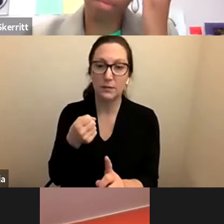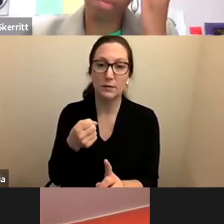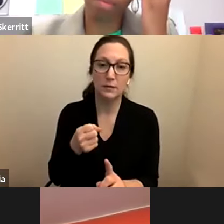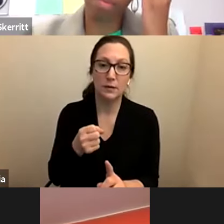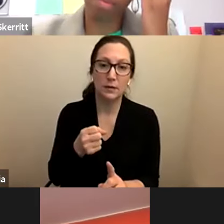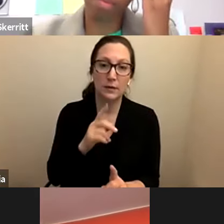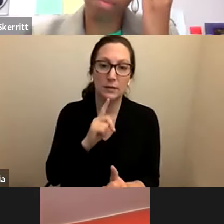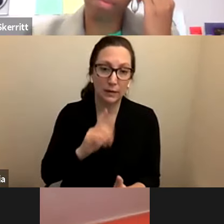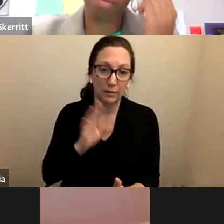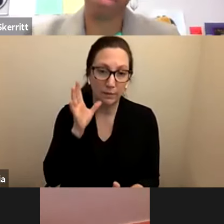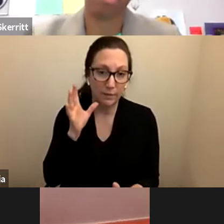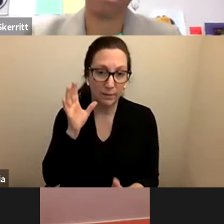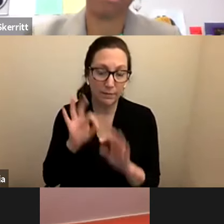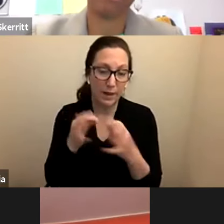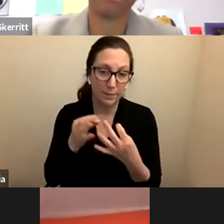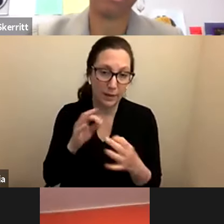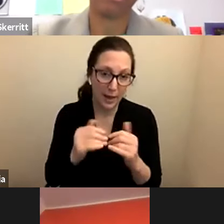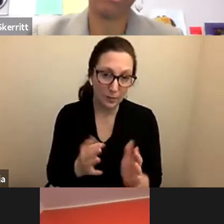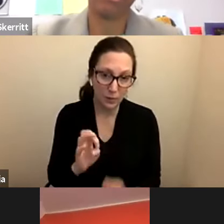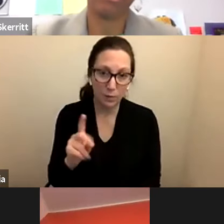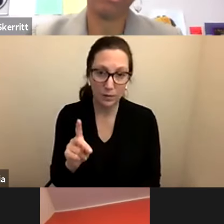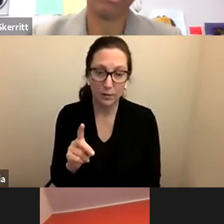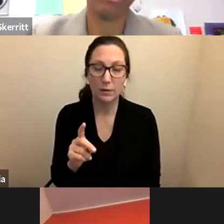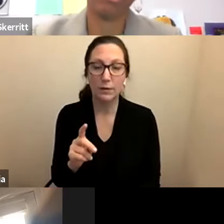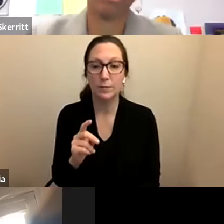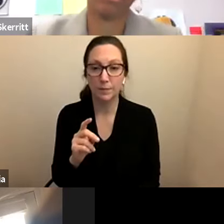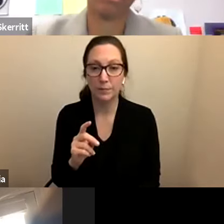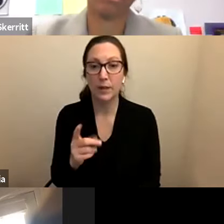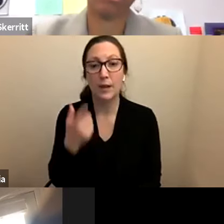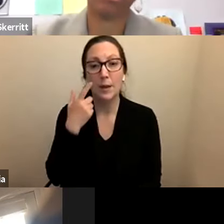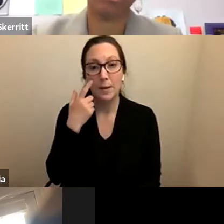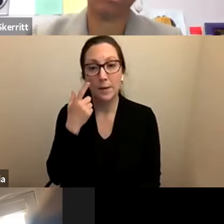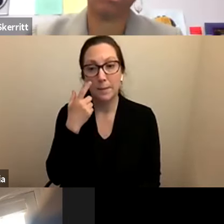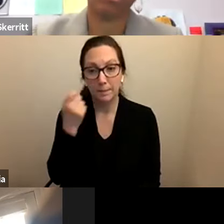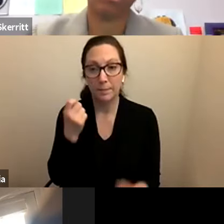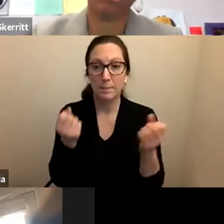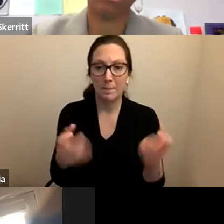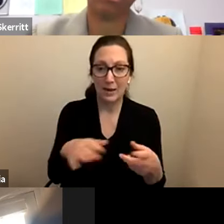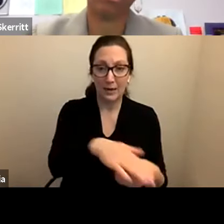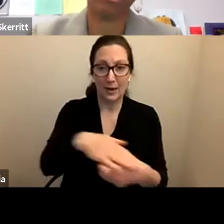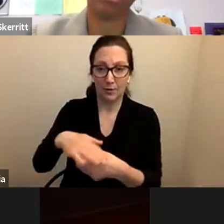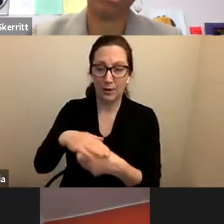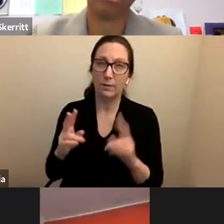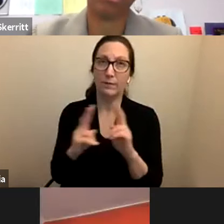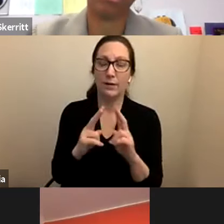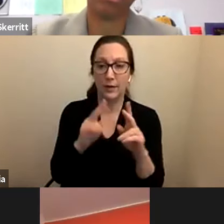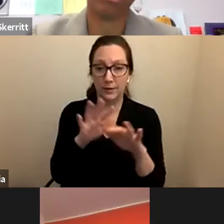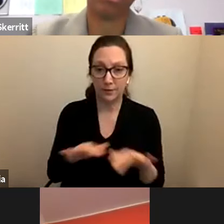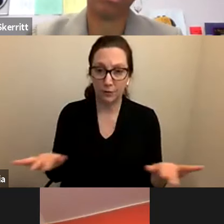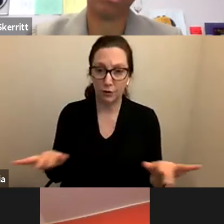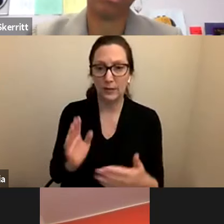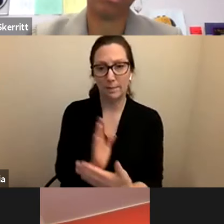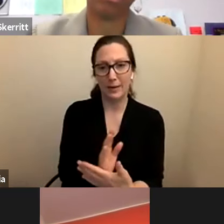single family households, etc. Because many of our neighborhoods are very, very diverse and the median is